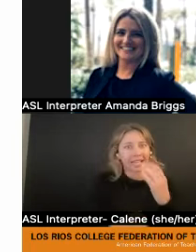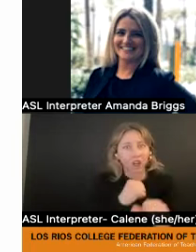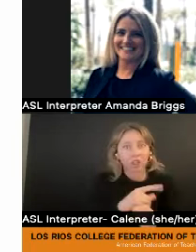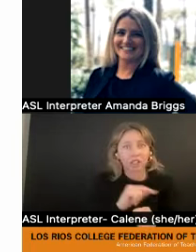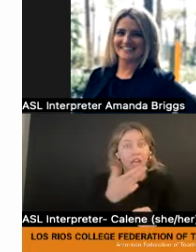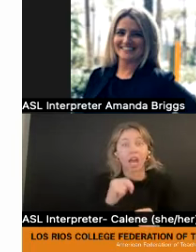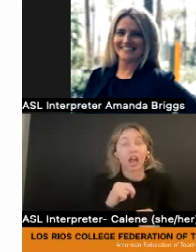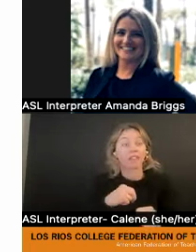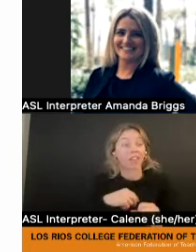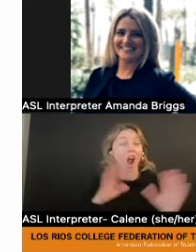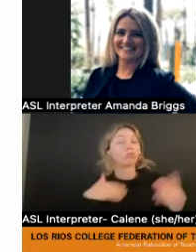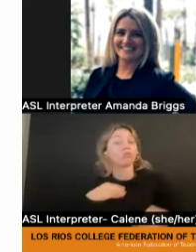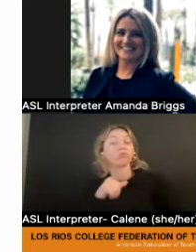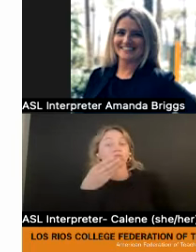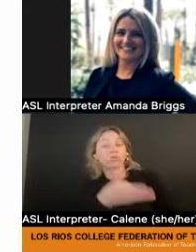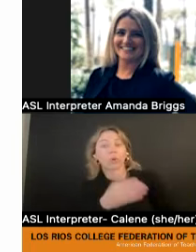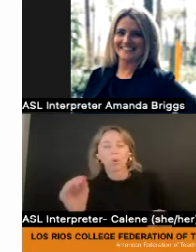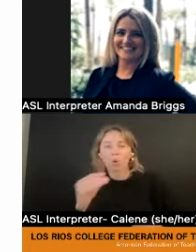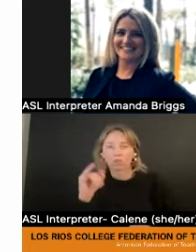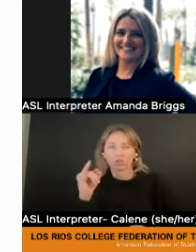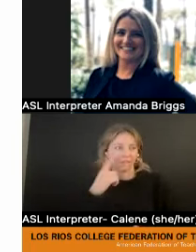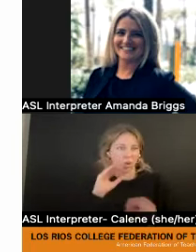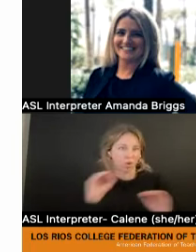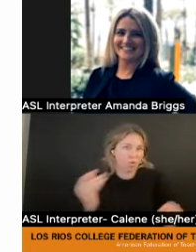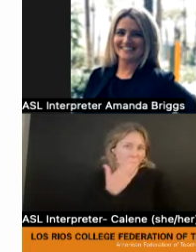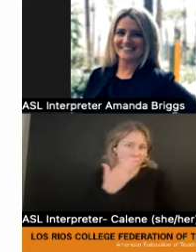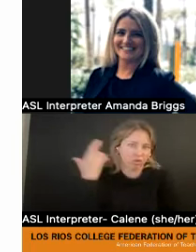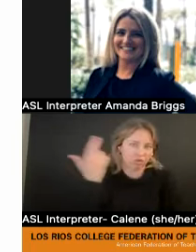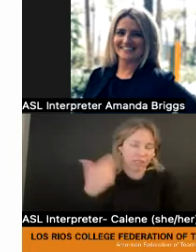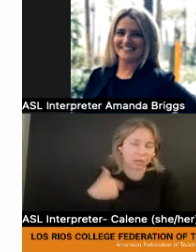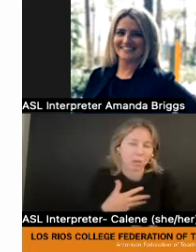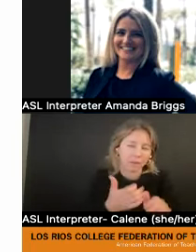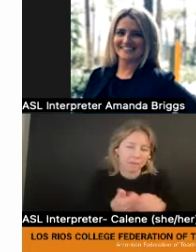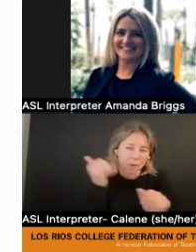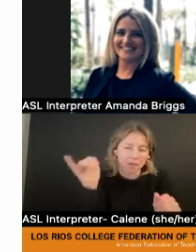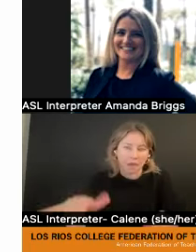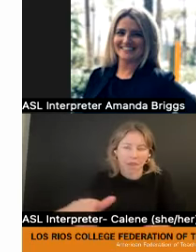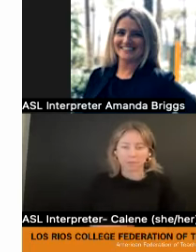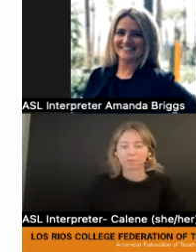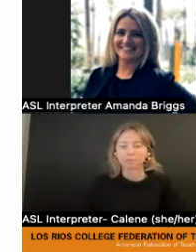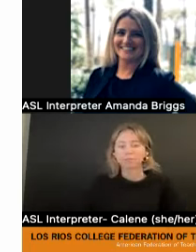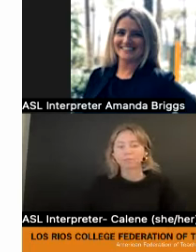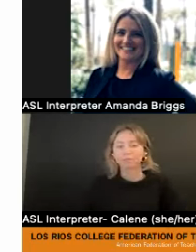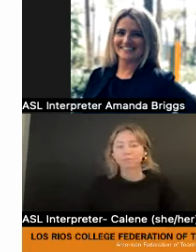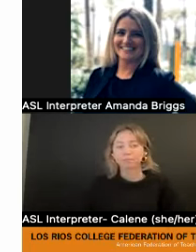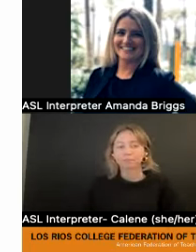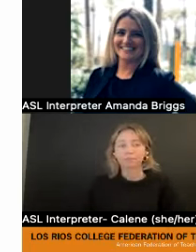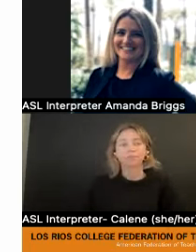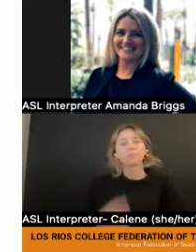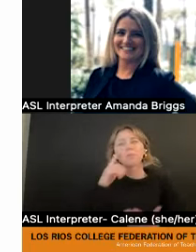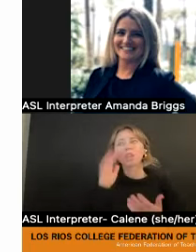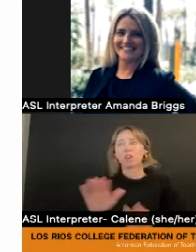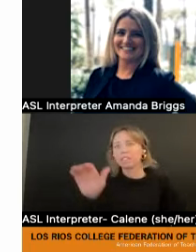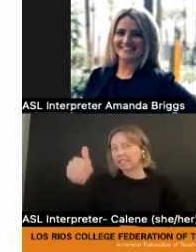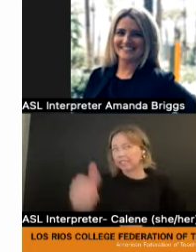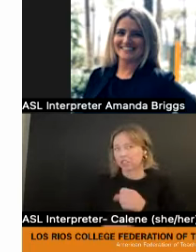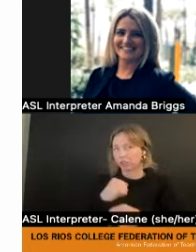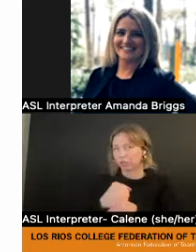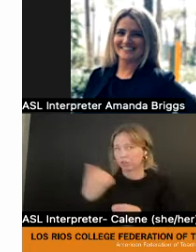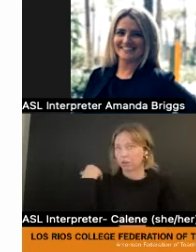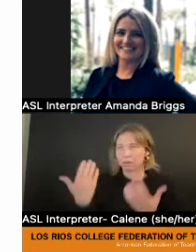good reason. The 0.6 preference part is something that got negotiated not quite 10 years ago, more recently than